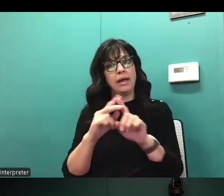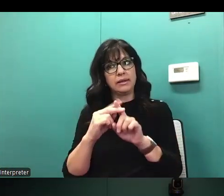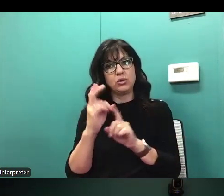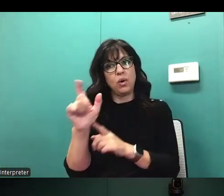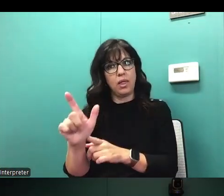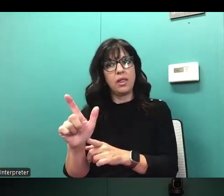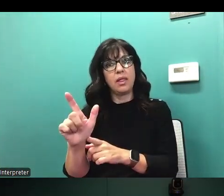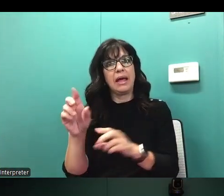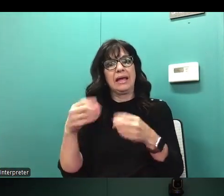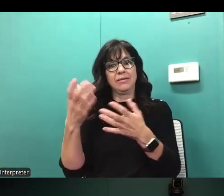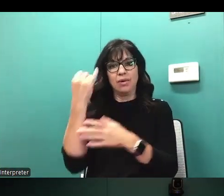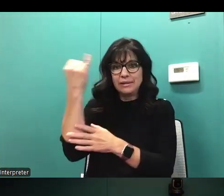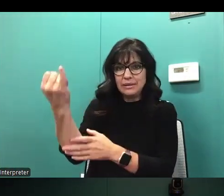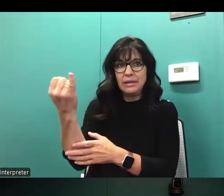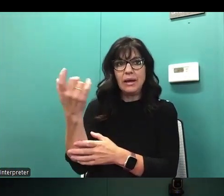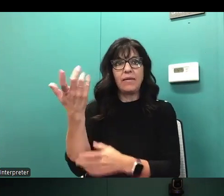an idea of where your